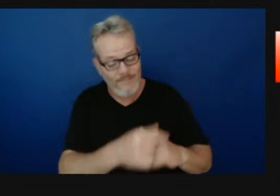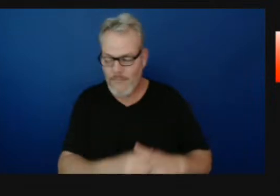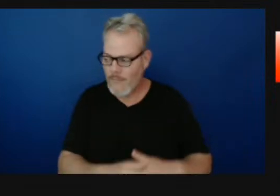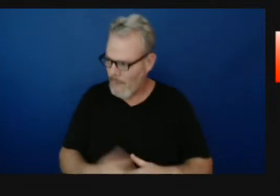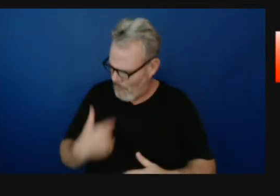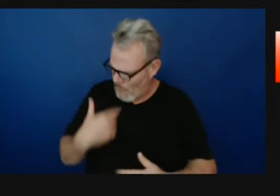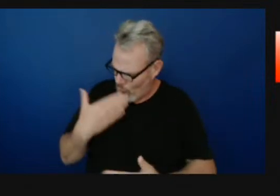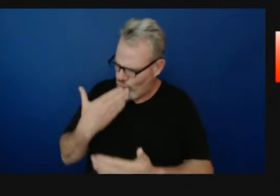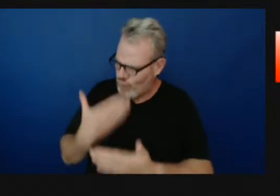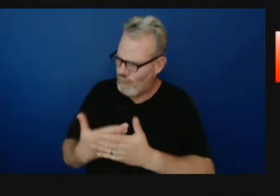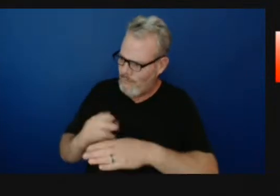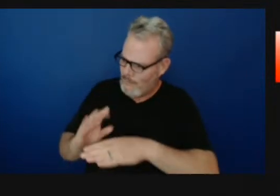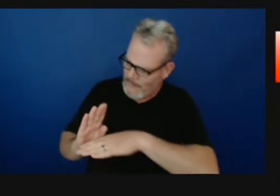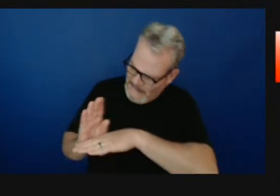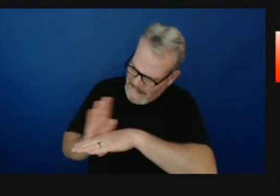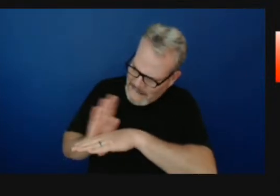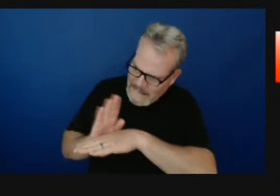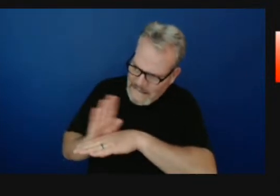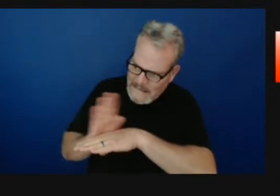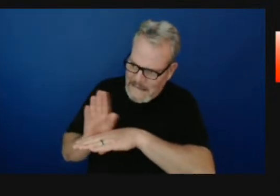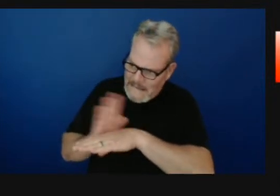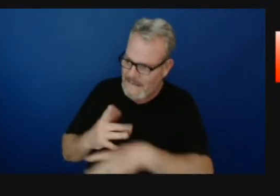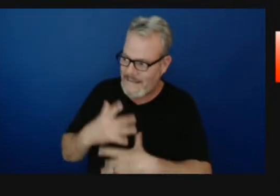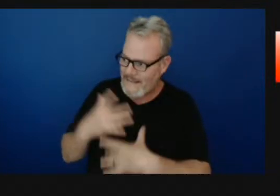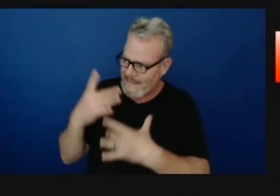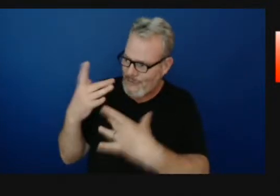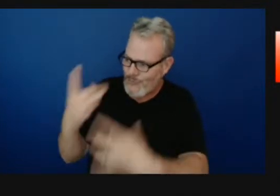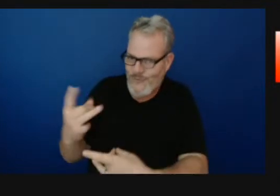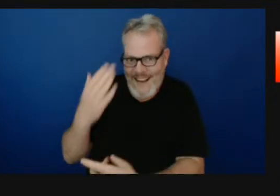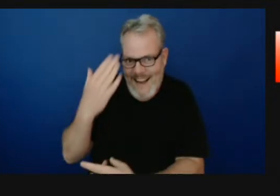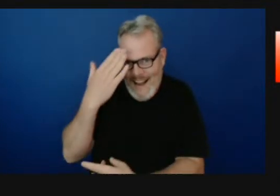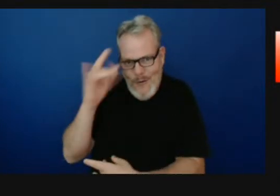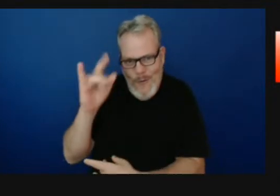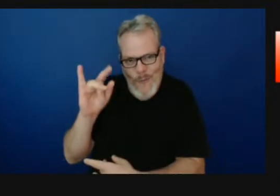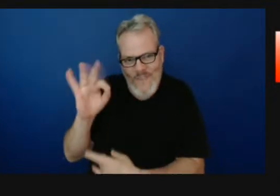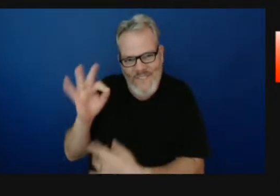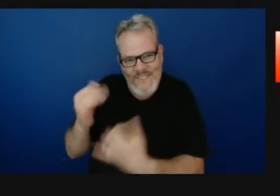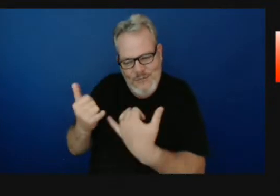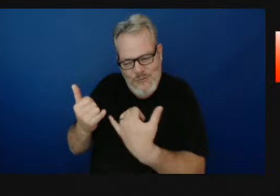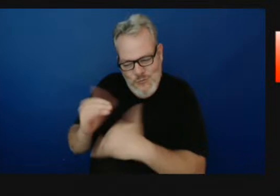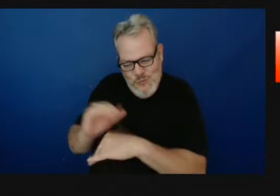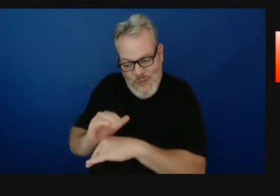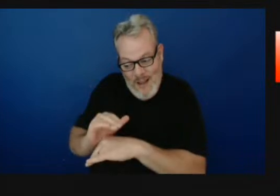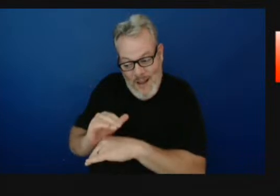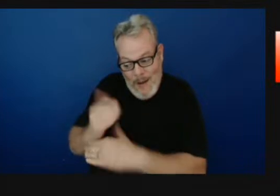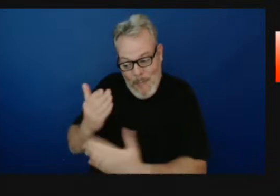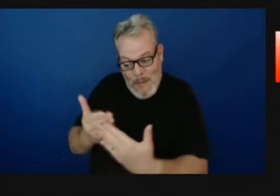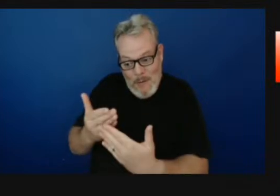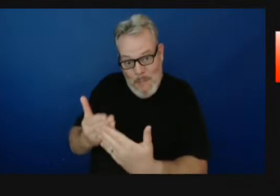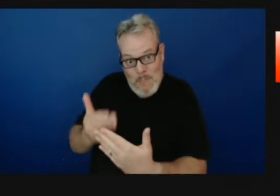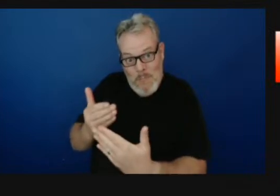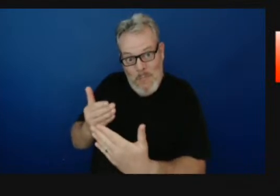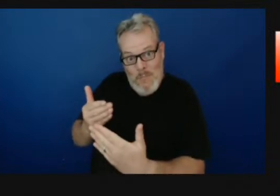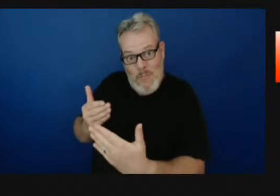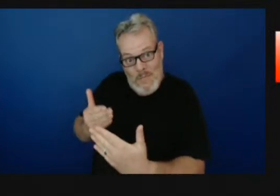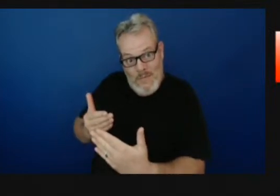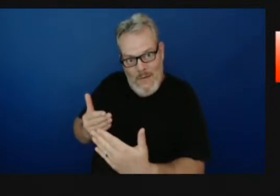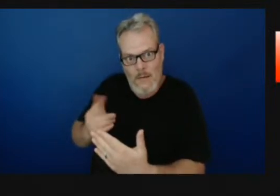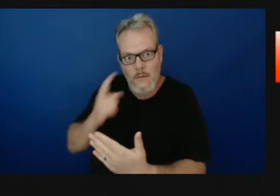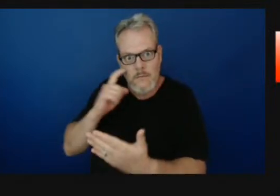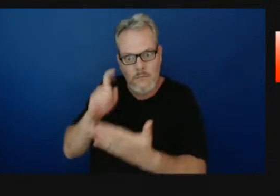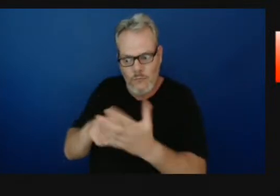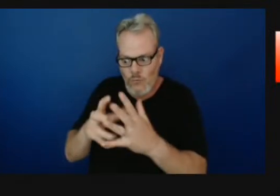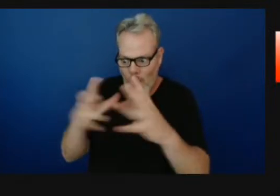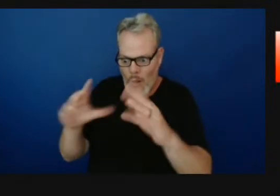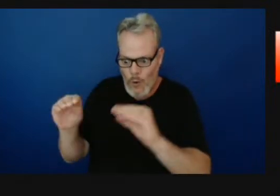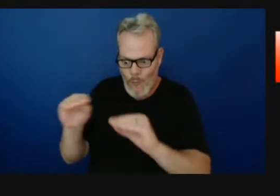week. I didn't know if we would be coming to you tonight or potentially a little bit sooner with how much motion in the ground we